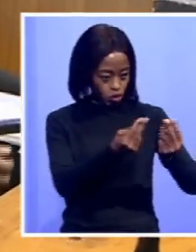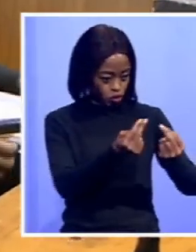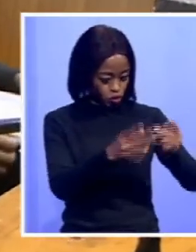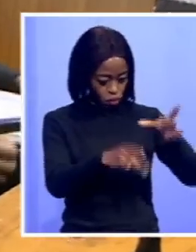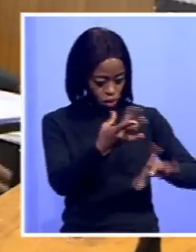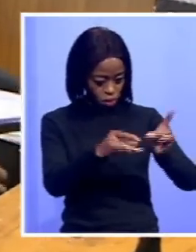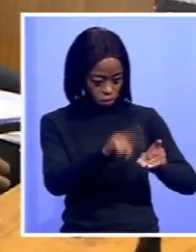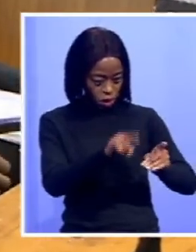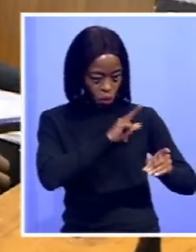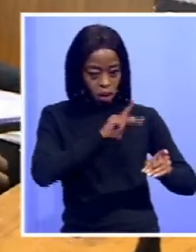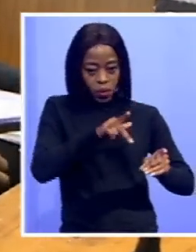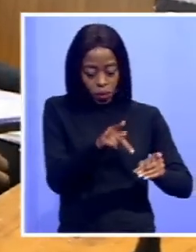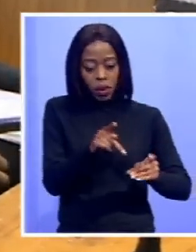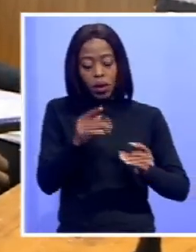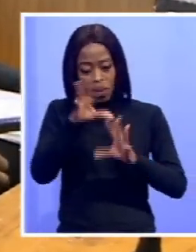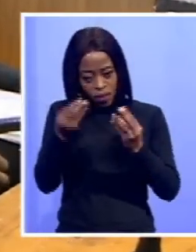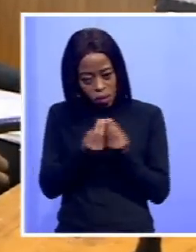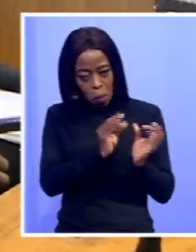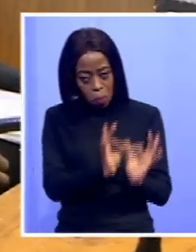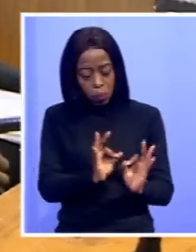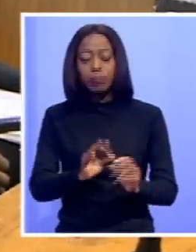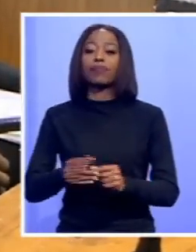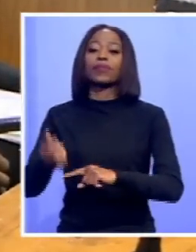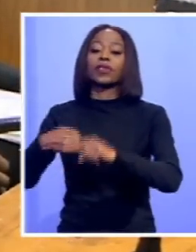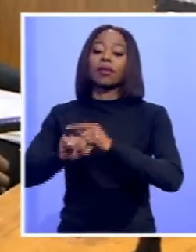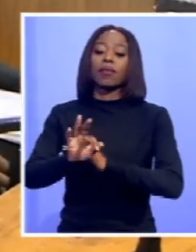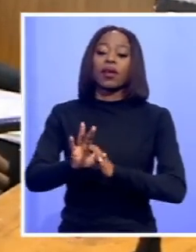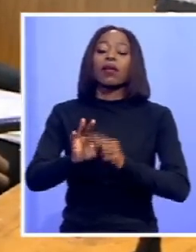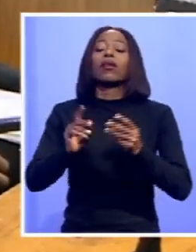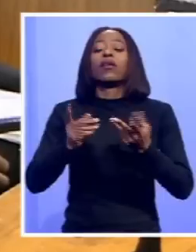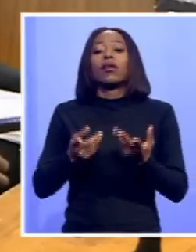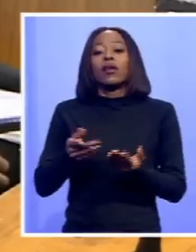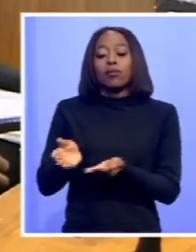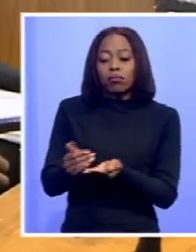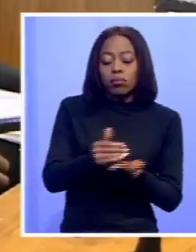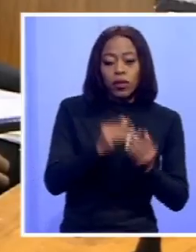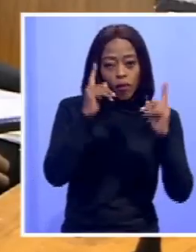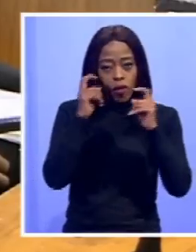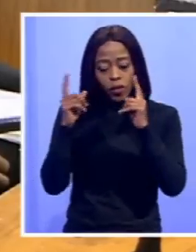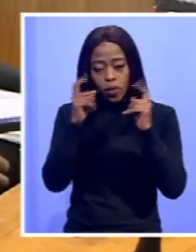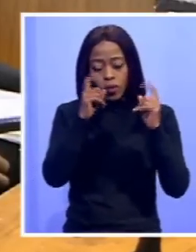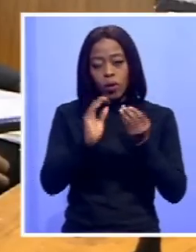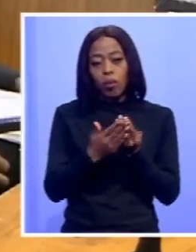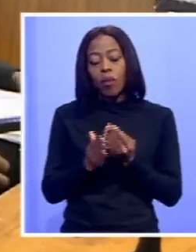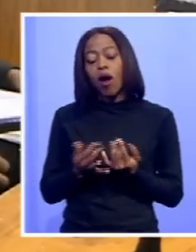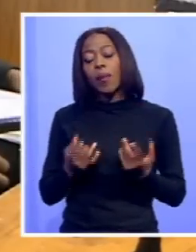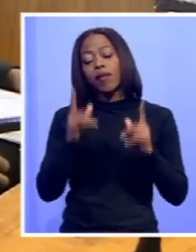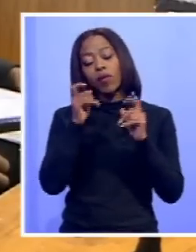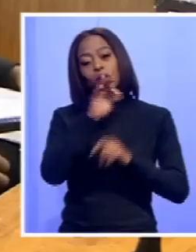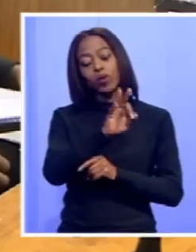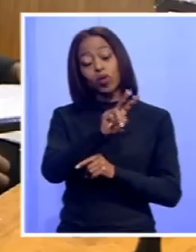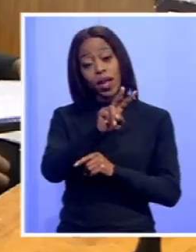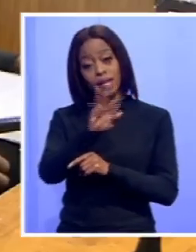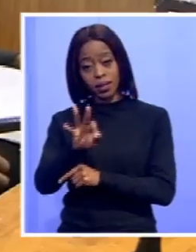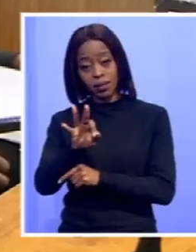in order to keep the chain of custody intact. Sub 3, he had compiled an album that comprised of 23 images. Sub